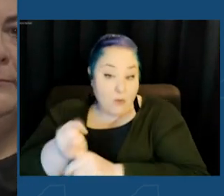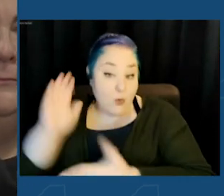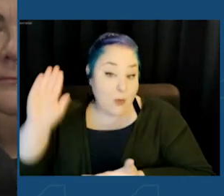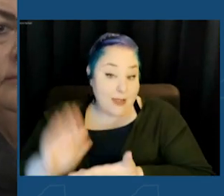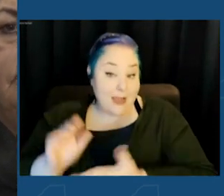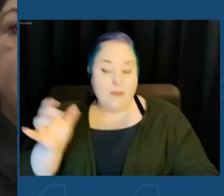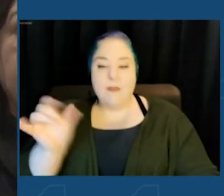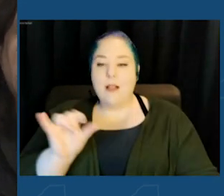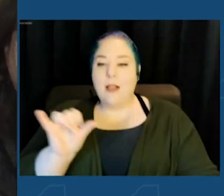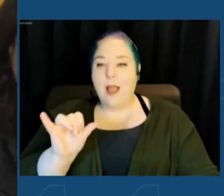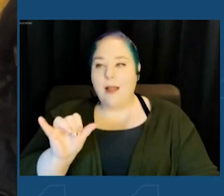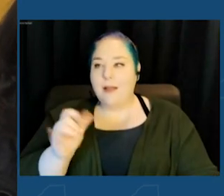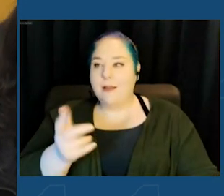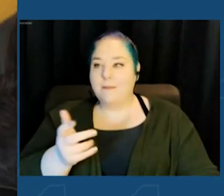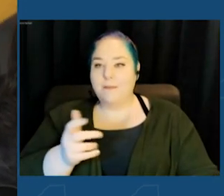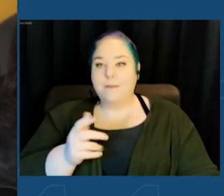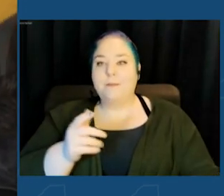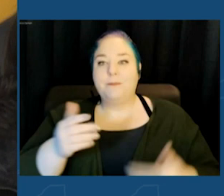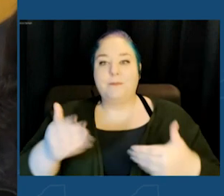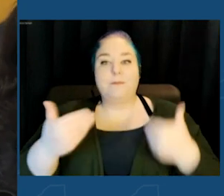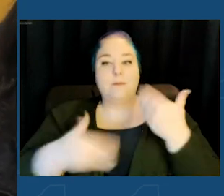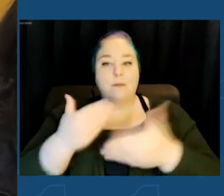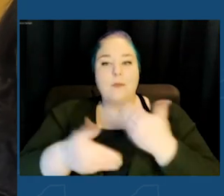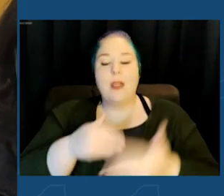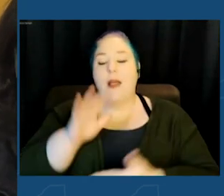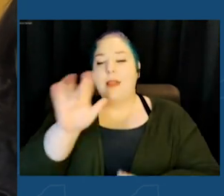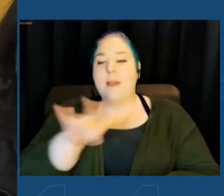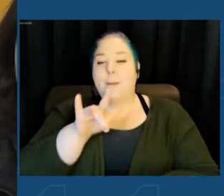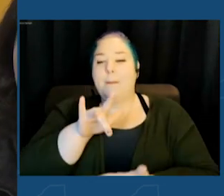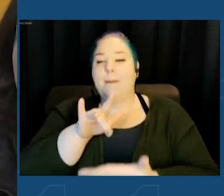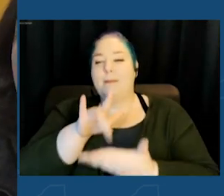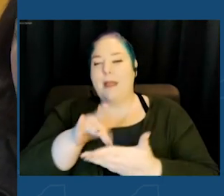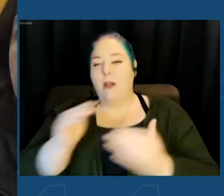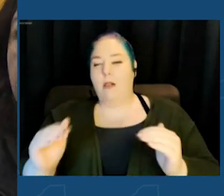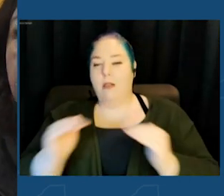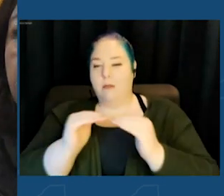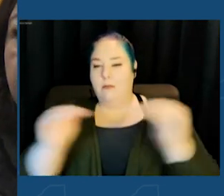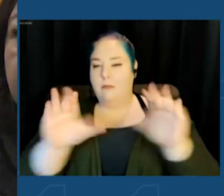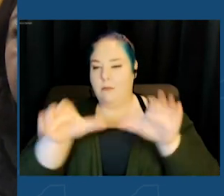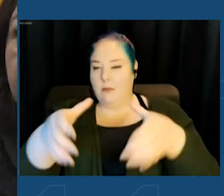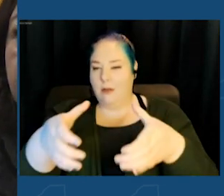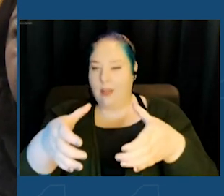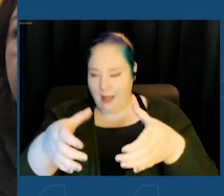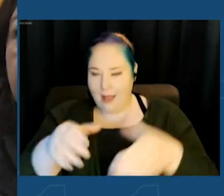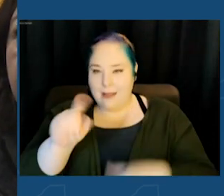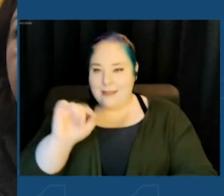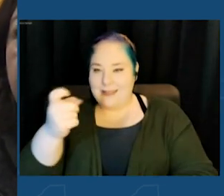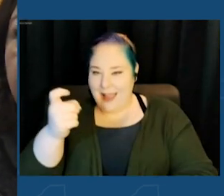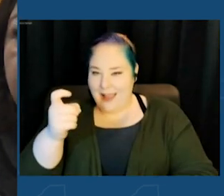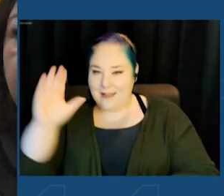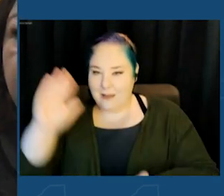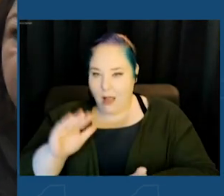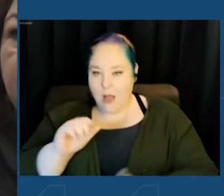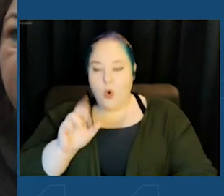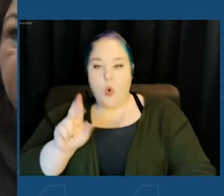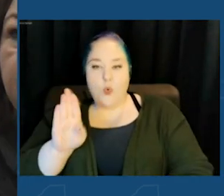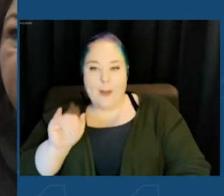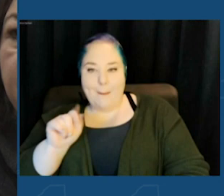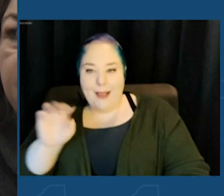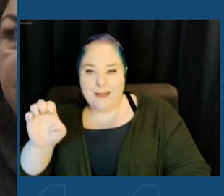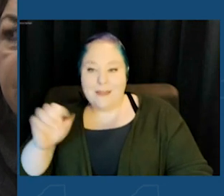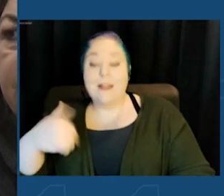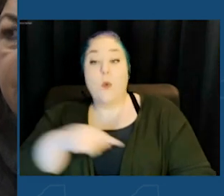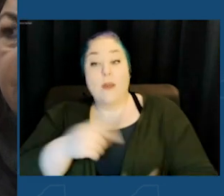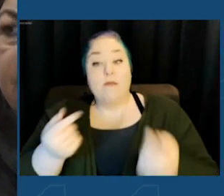a Expediting the middle class tax cut or property tax rebates or other areas where we've listened to New Yorkers and tried to